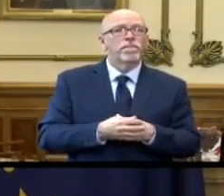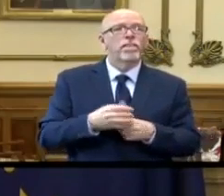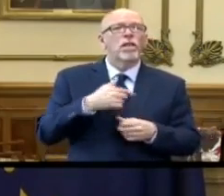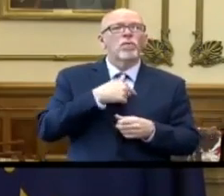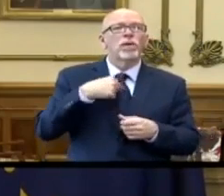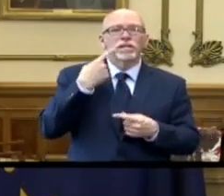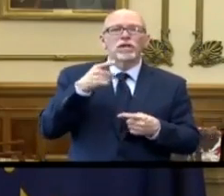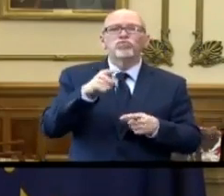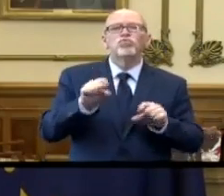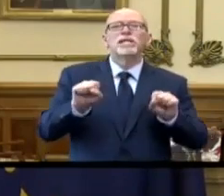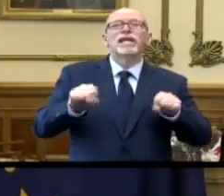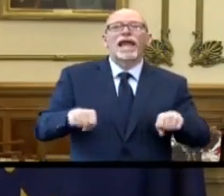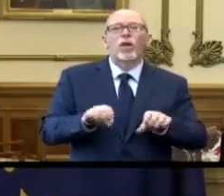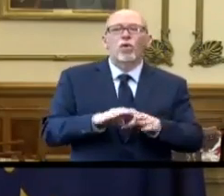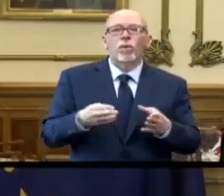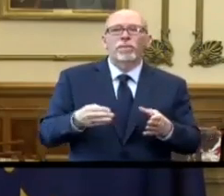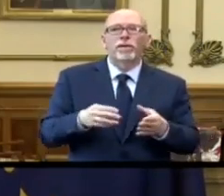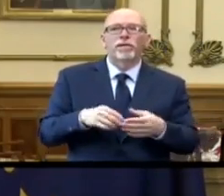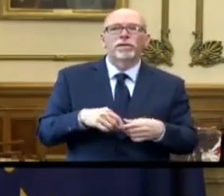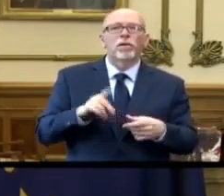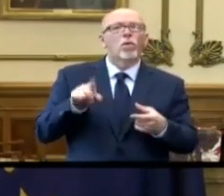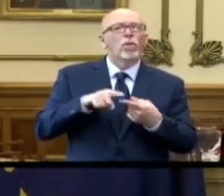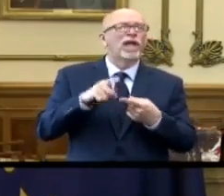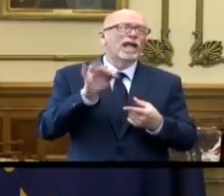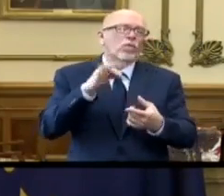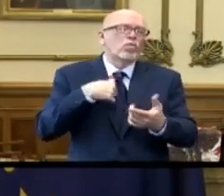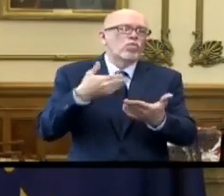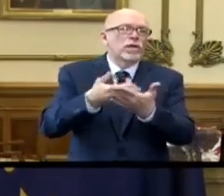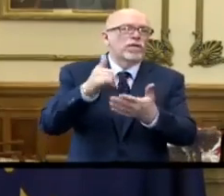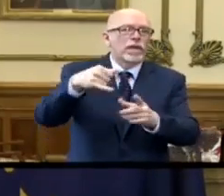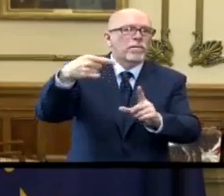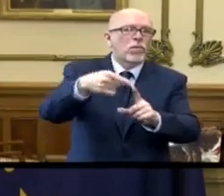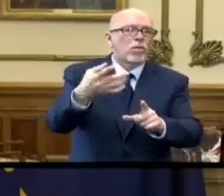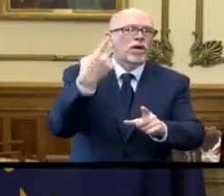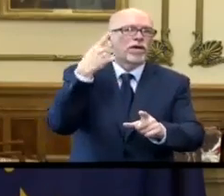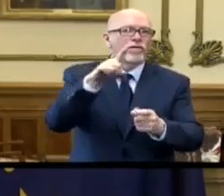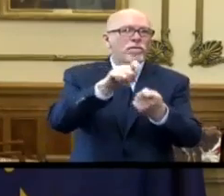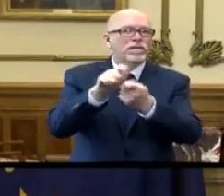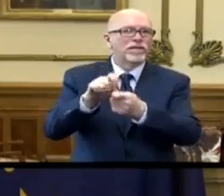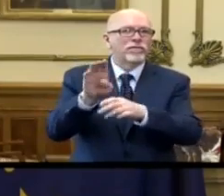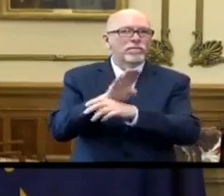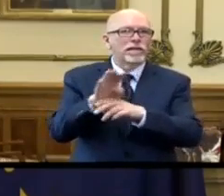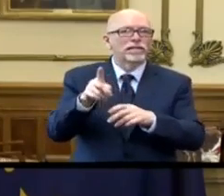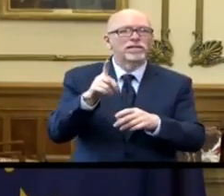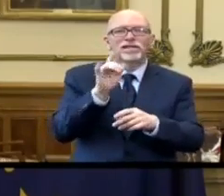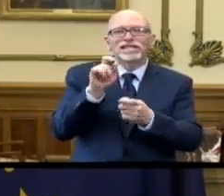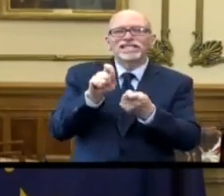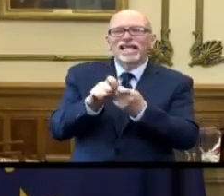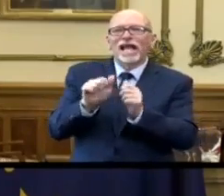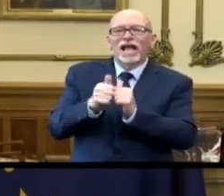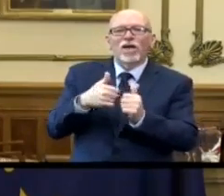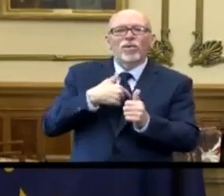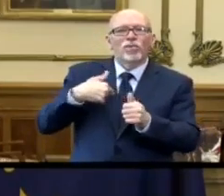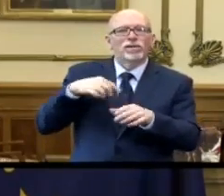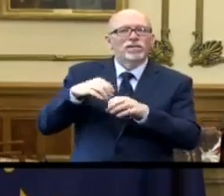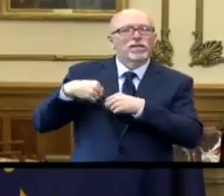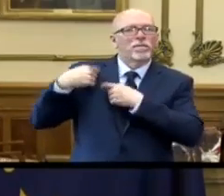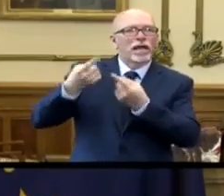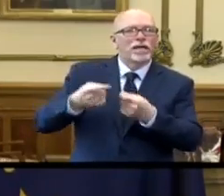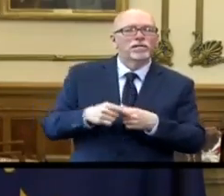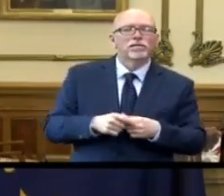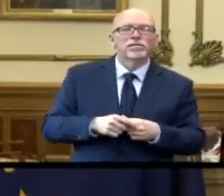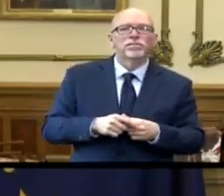We're saying you can open when we get to that day for these specific businesses, just exactly how we have in the